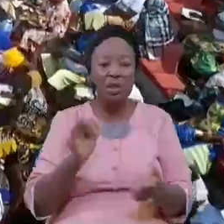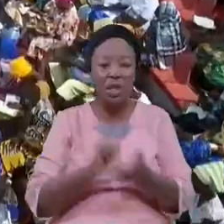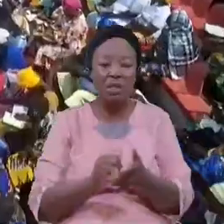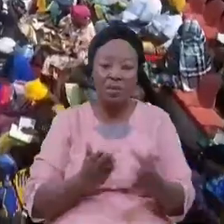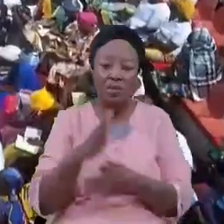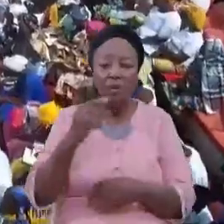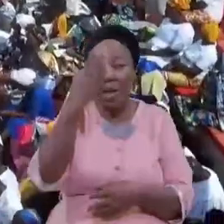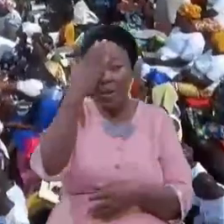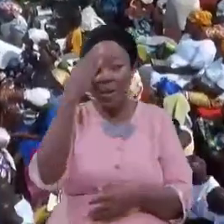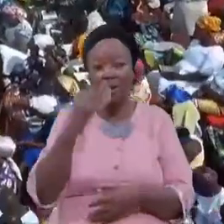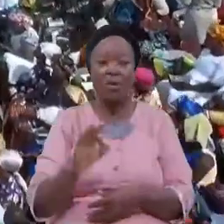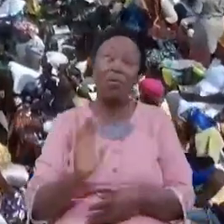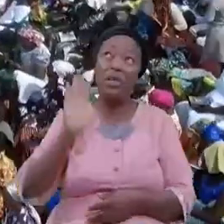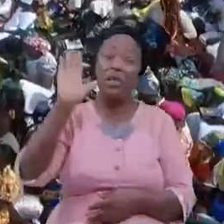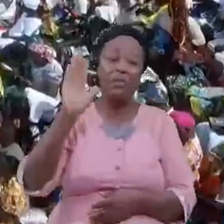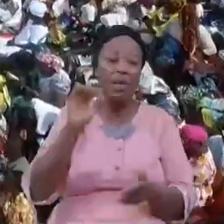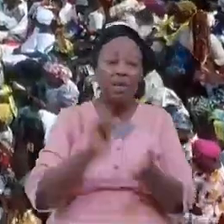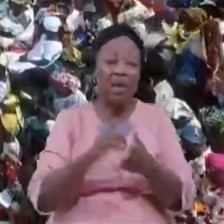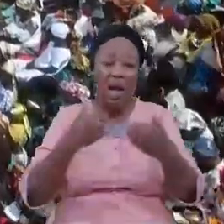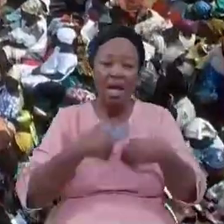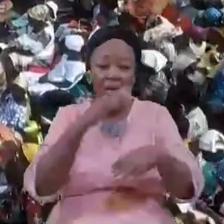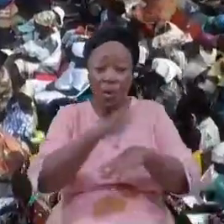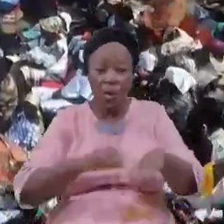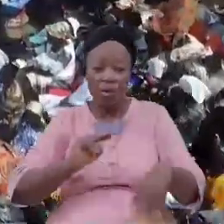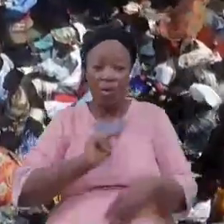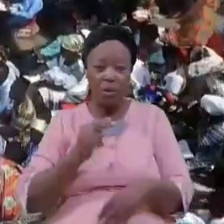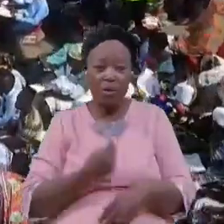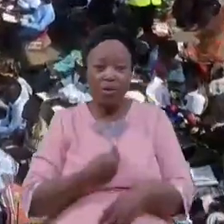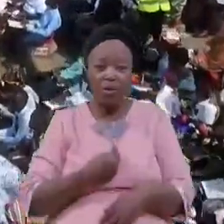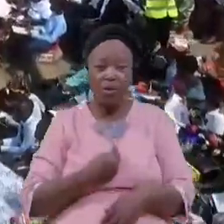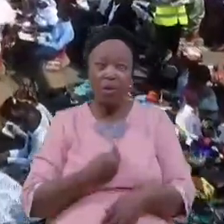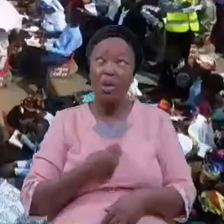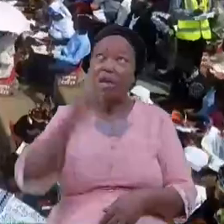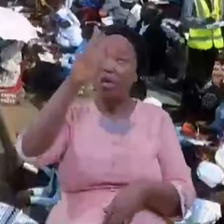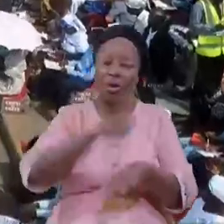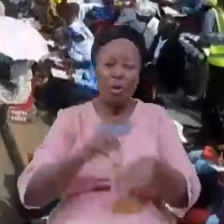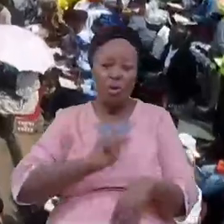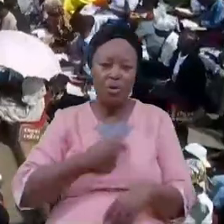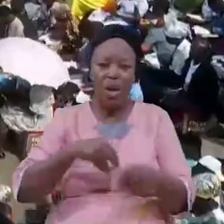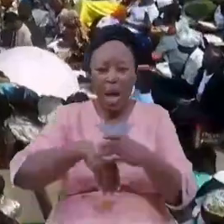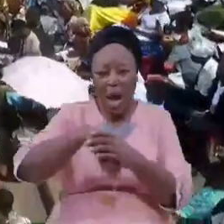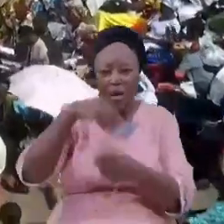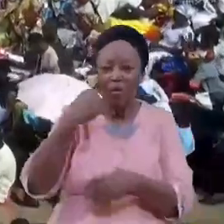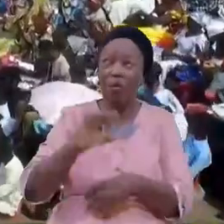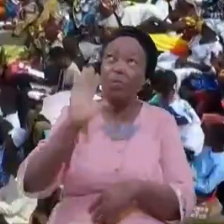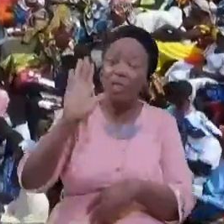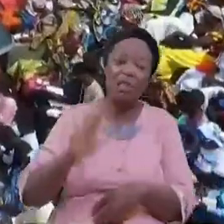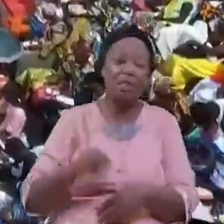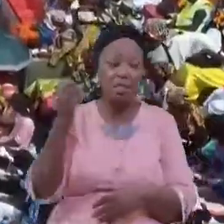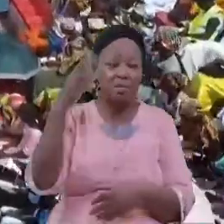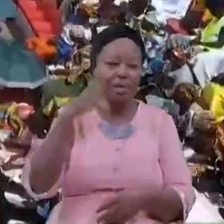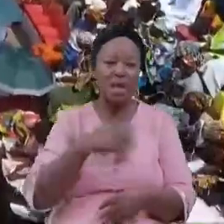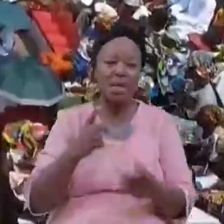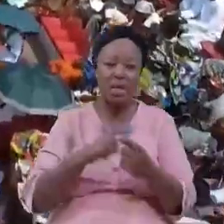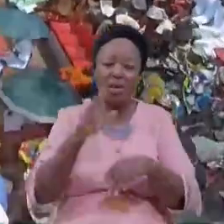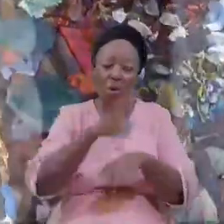him that has called us. He called us out of disgrace and he called us to glory